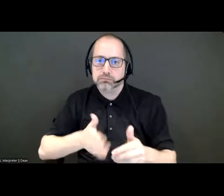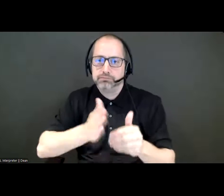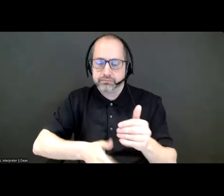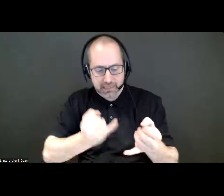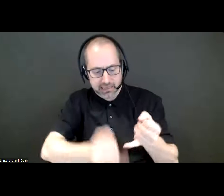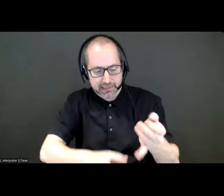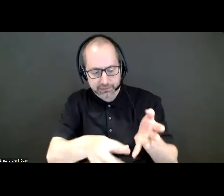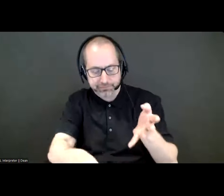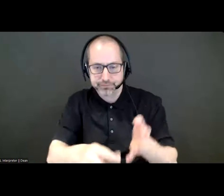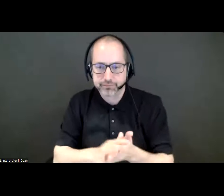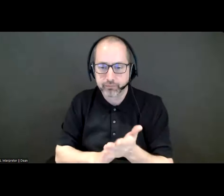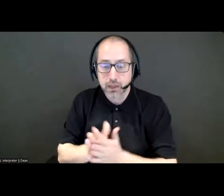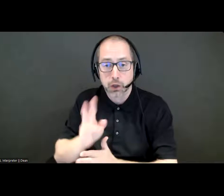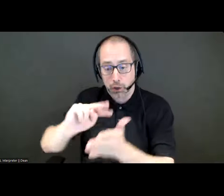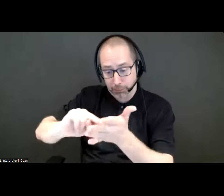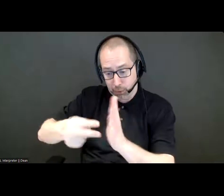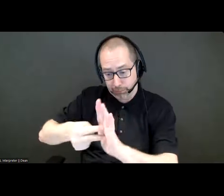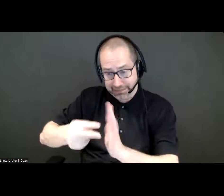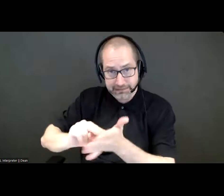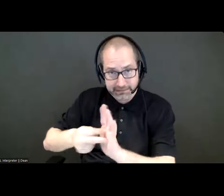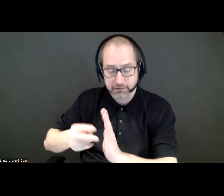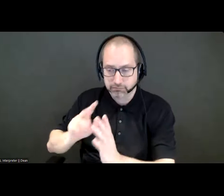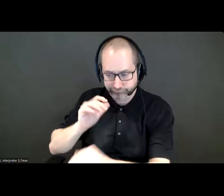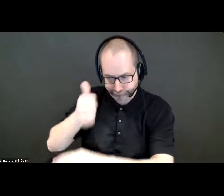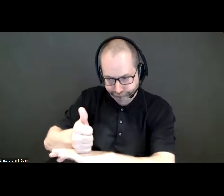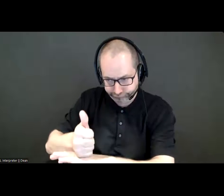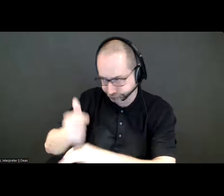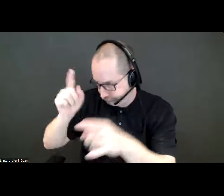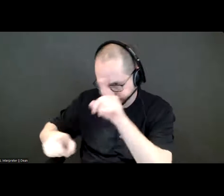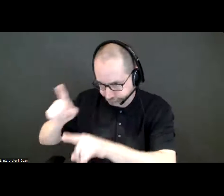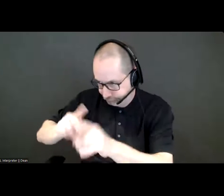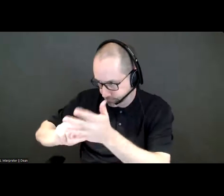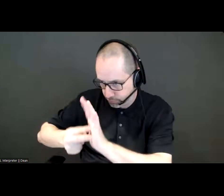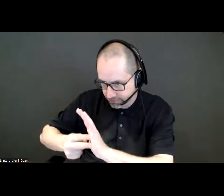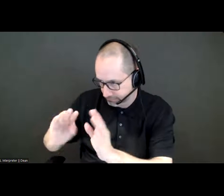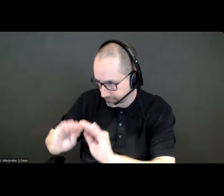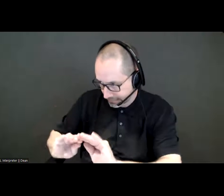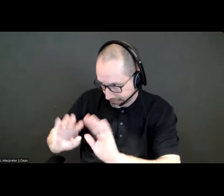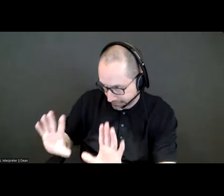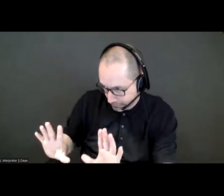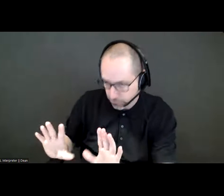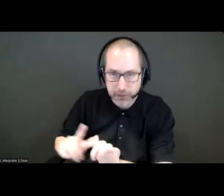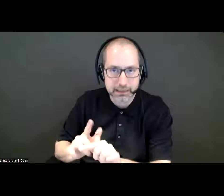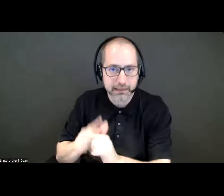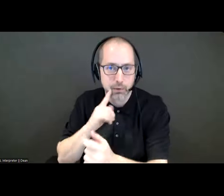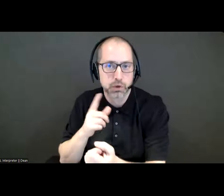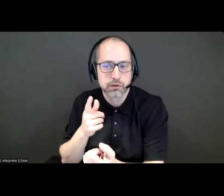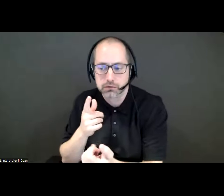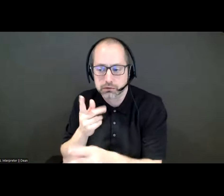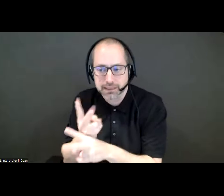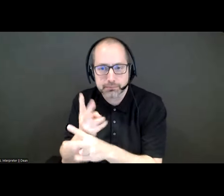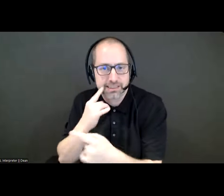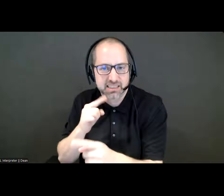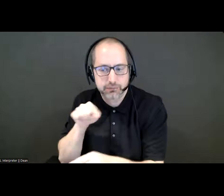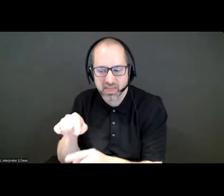work around the purpose carefully so that you articulate it, what works for that particular group, and then to review it every